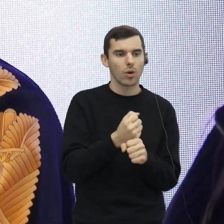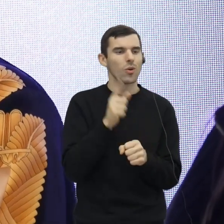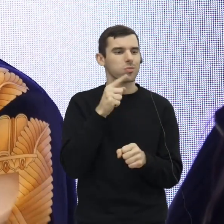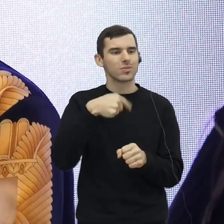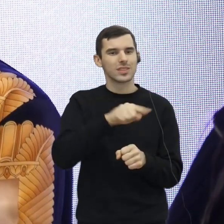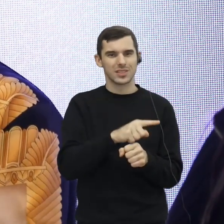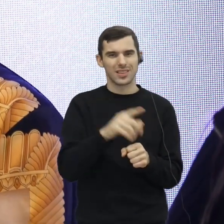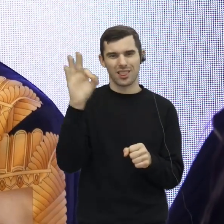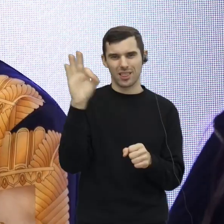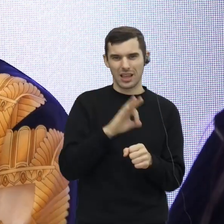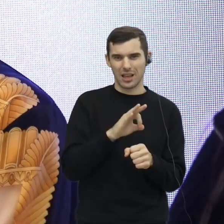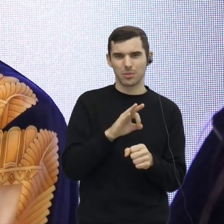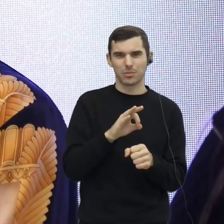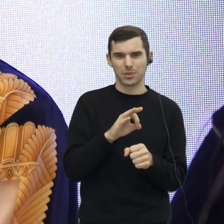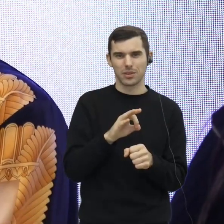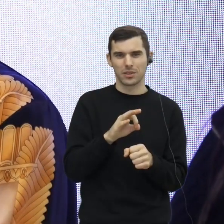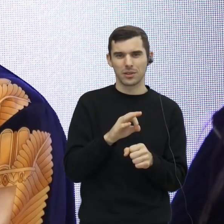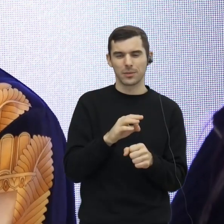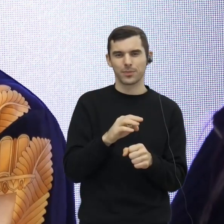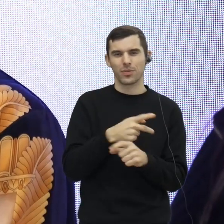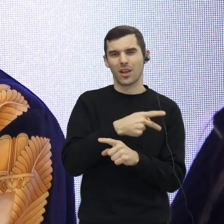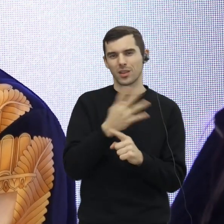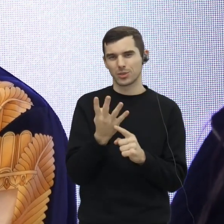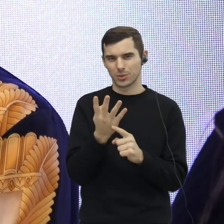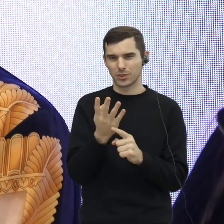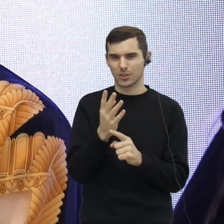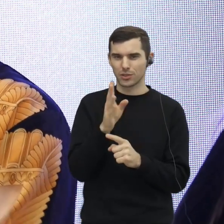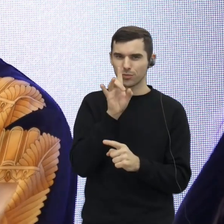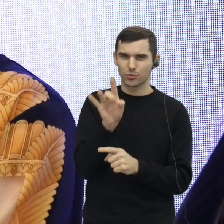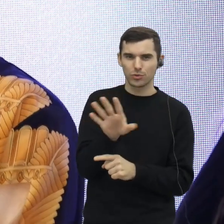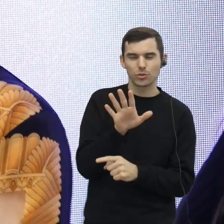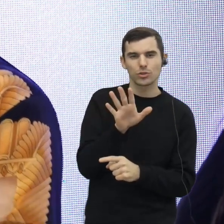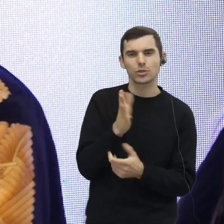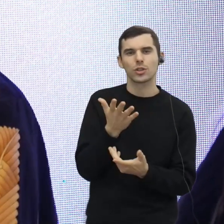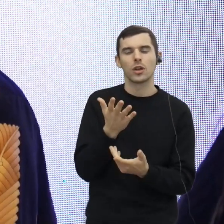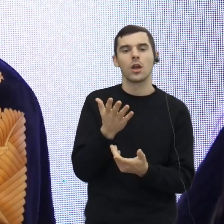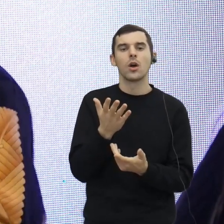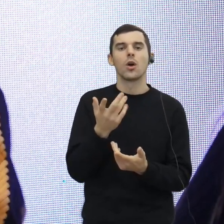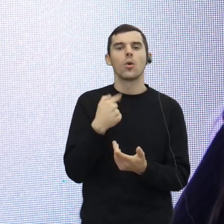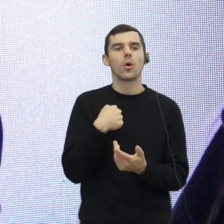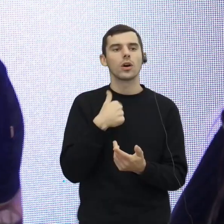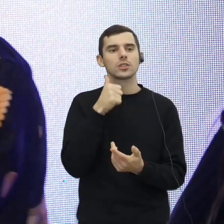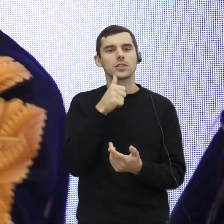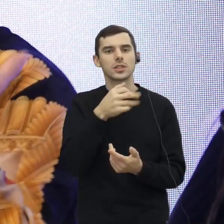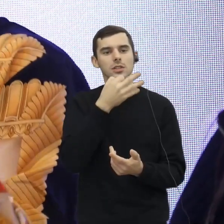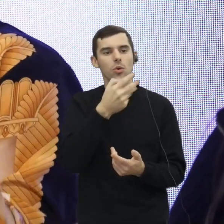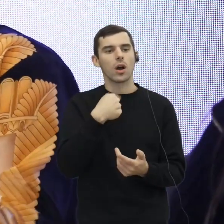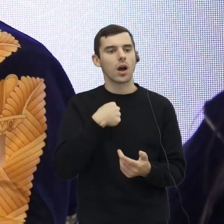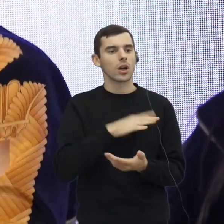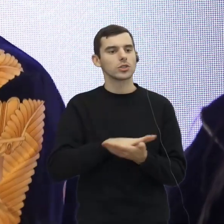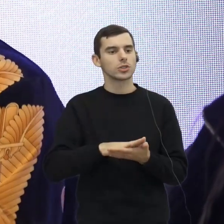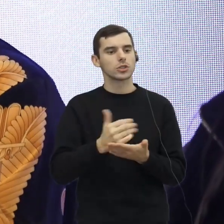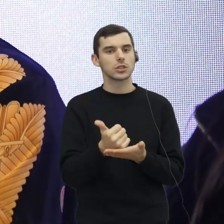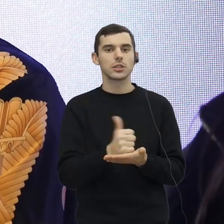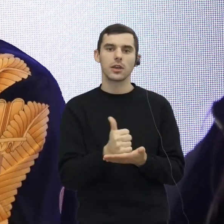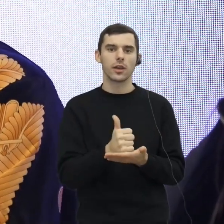like, well, because I'm gay. And they'd be like, oh my God, are you gay? I was like, yes, I'm gay,